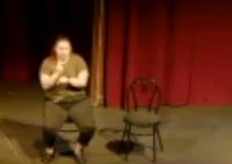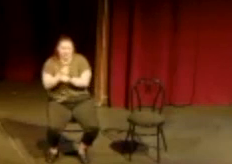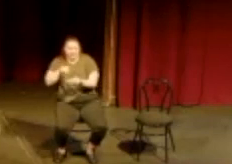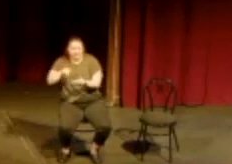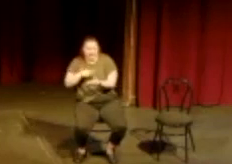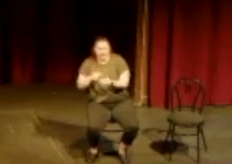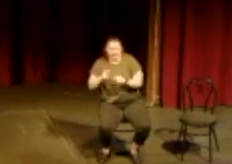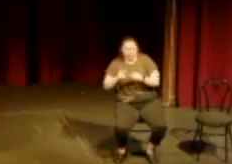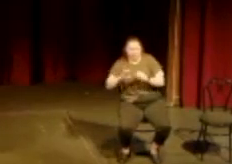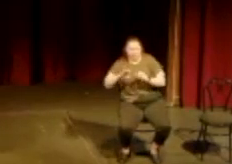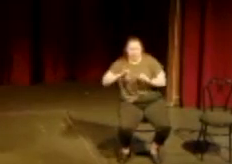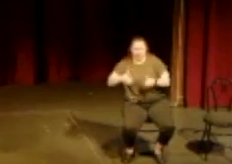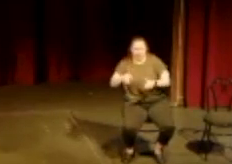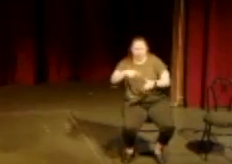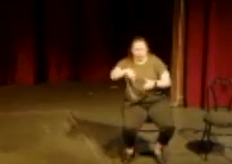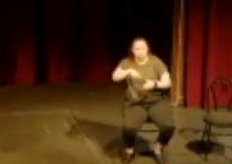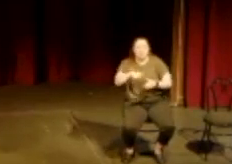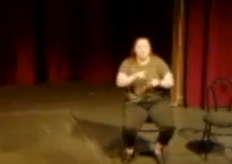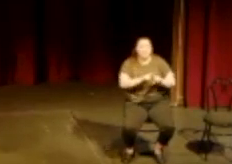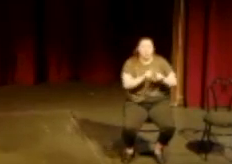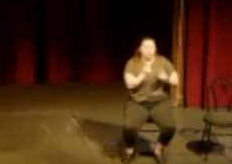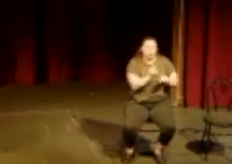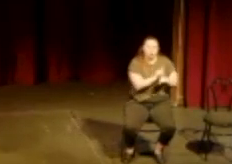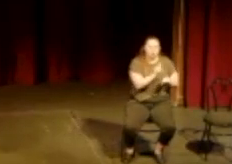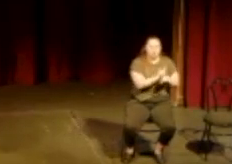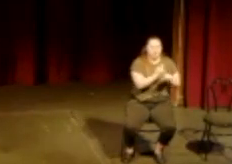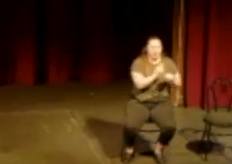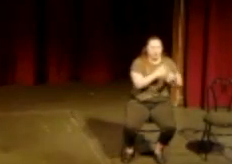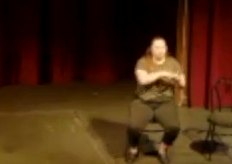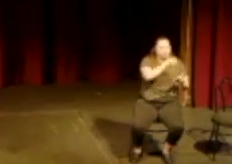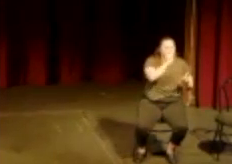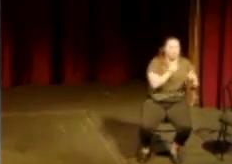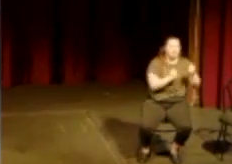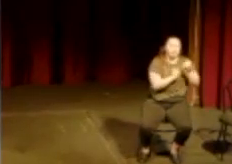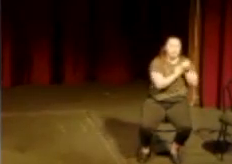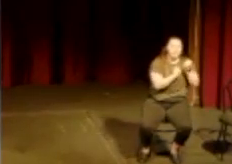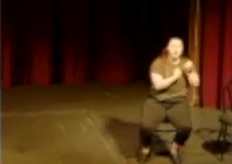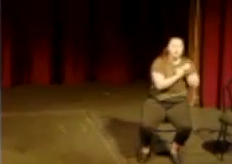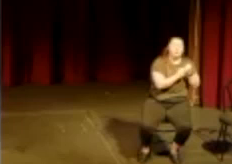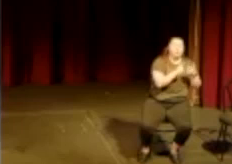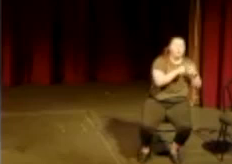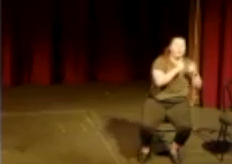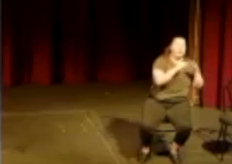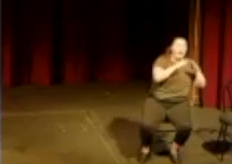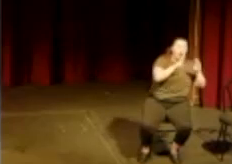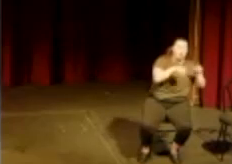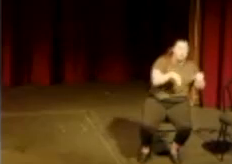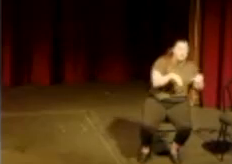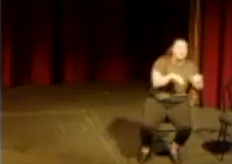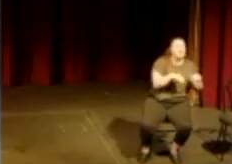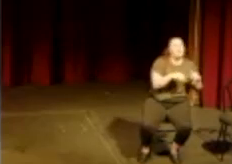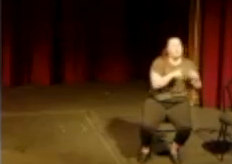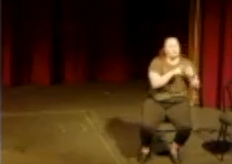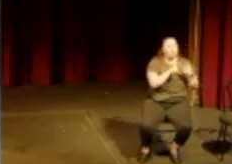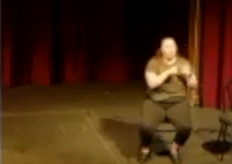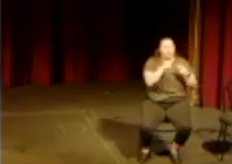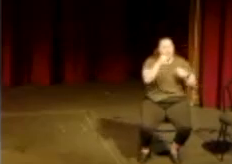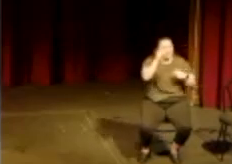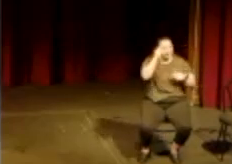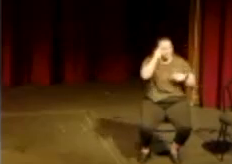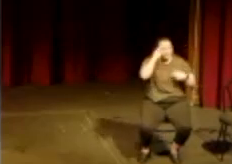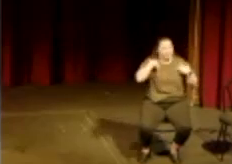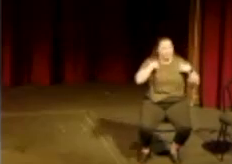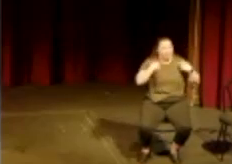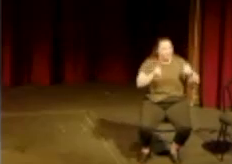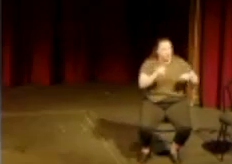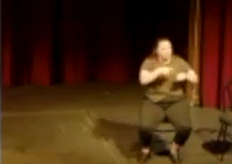as a student support center. Food insecurity, housing insecurity, mental health referrals. We have a